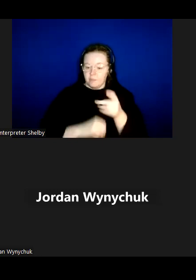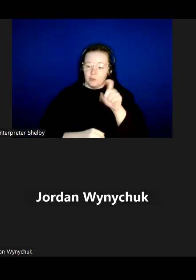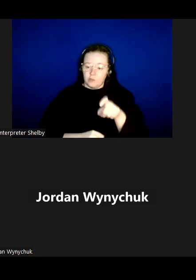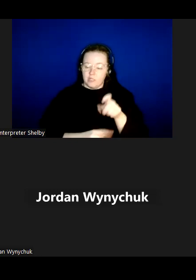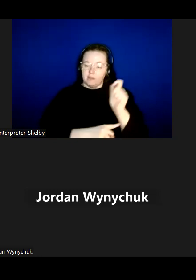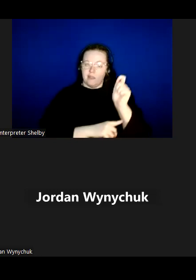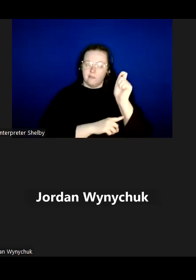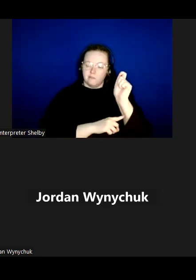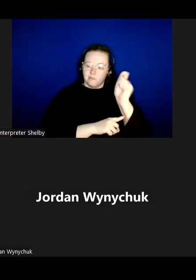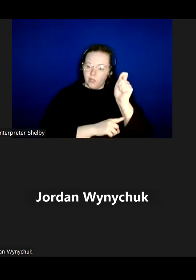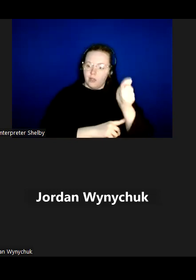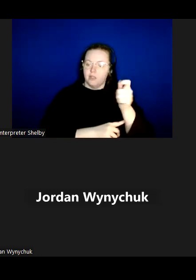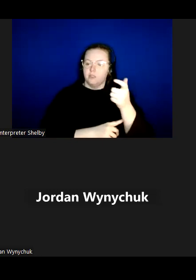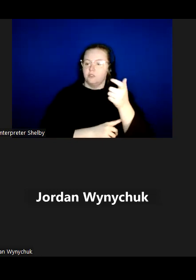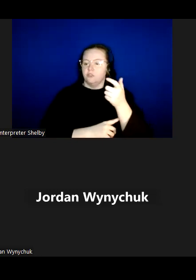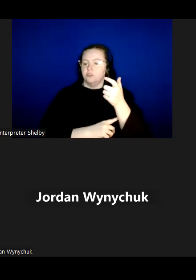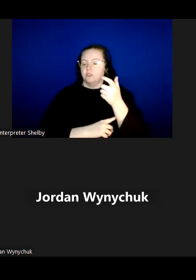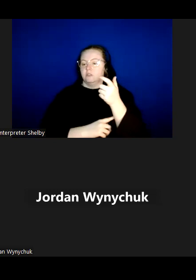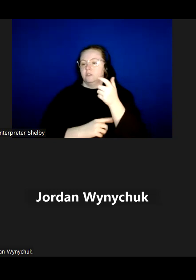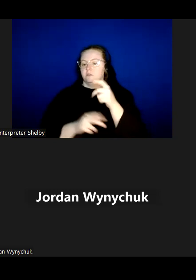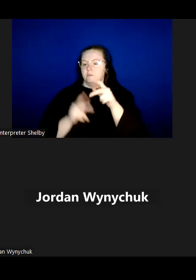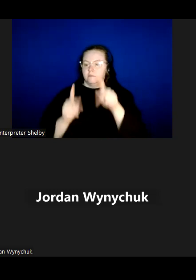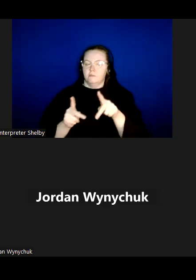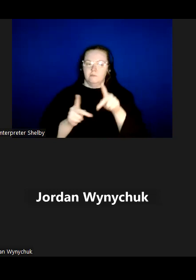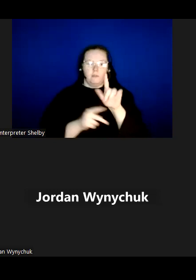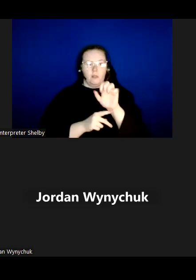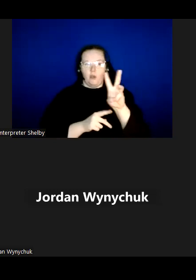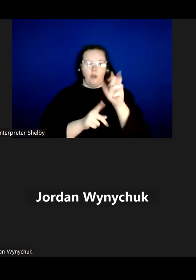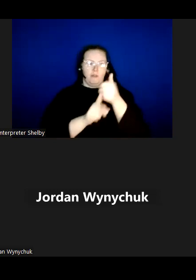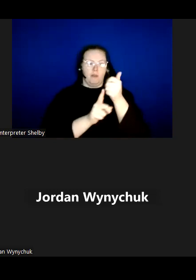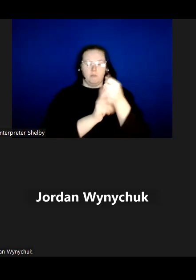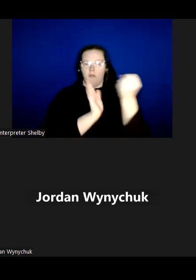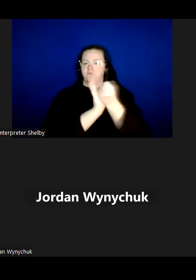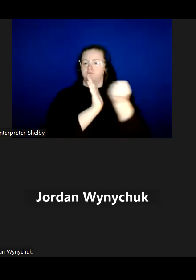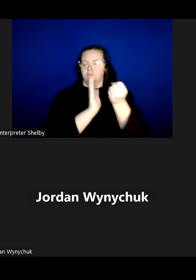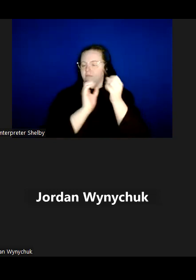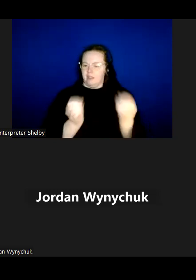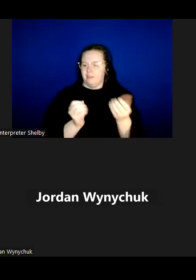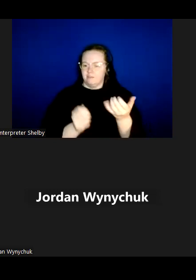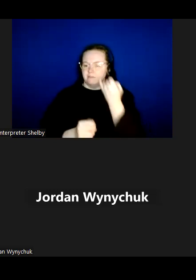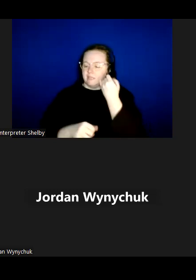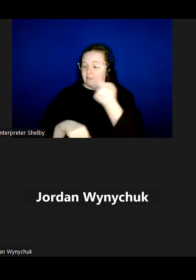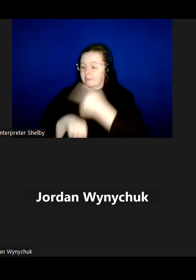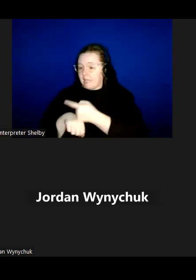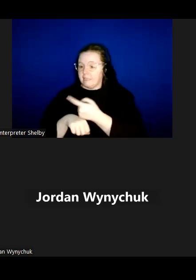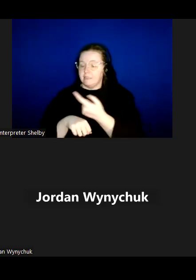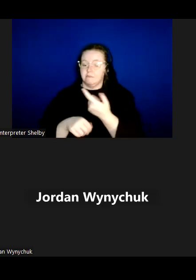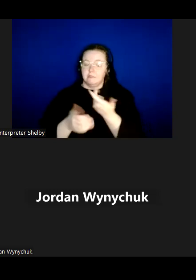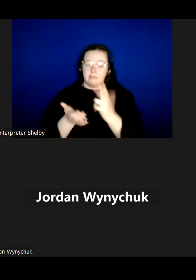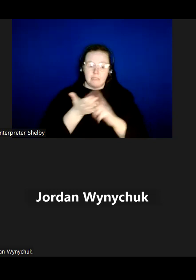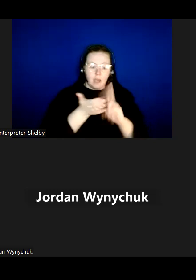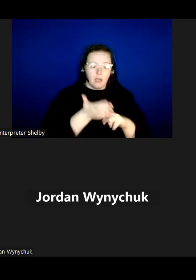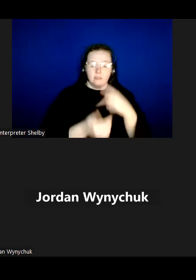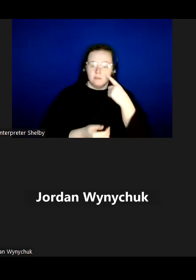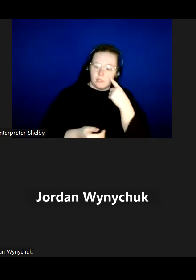don't necessarily have to have a lawyer. As long as your will is dated, witnessed by two people, and signed by you, should